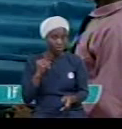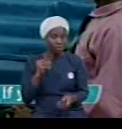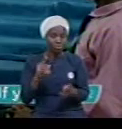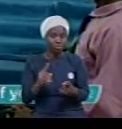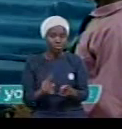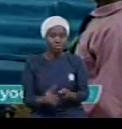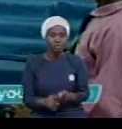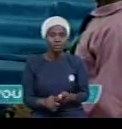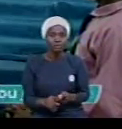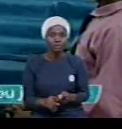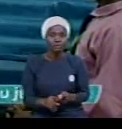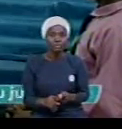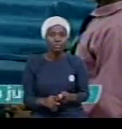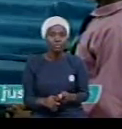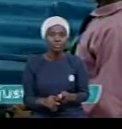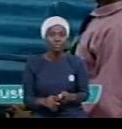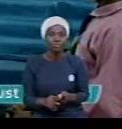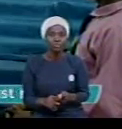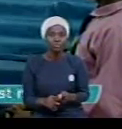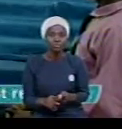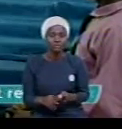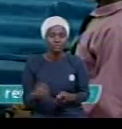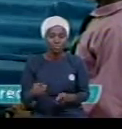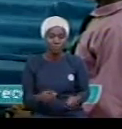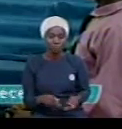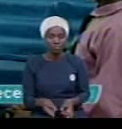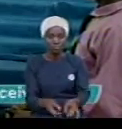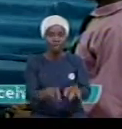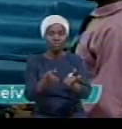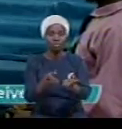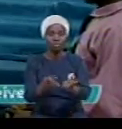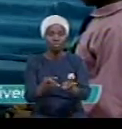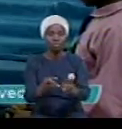to the pathway. Then